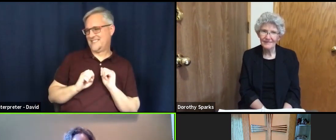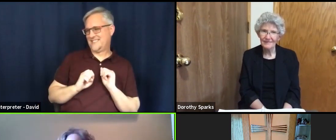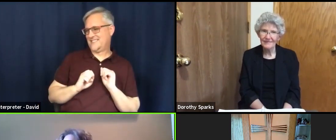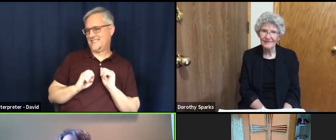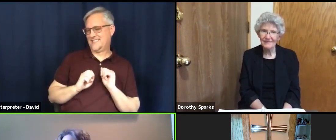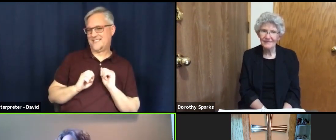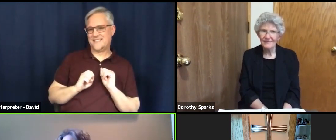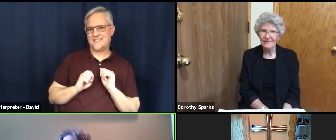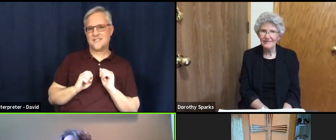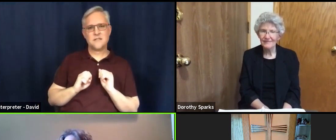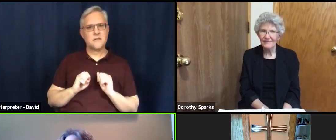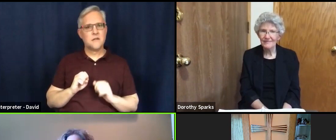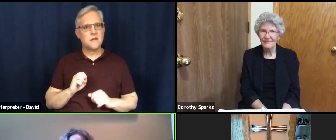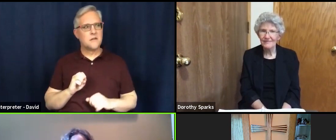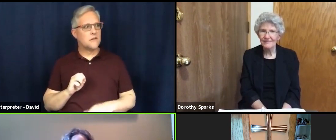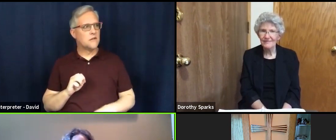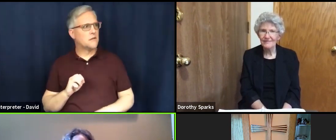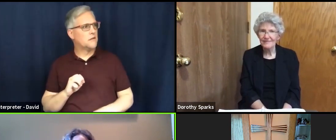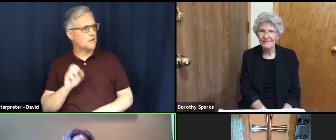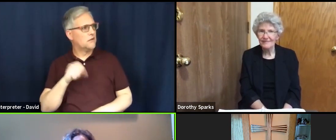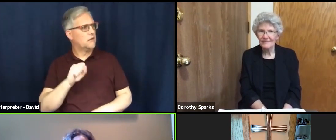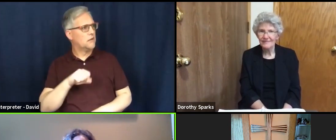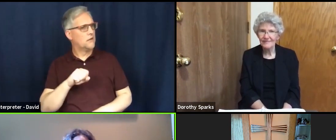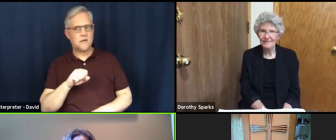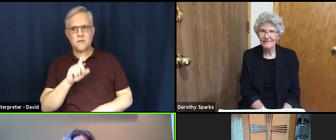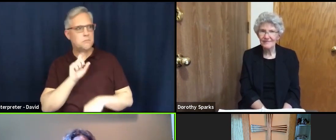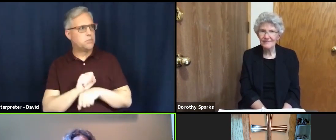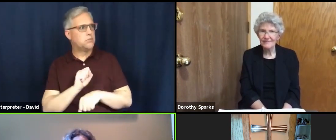She said, I showed a picture of the scorecard.